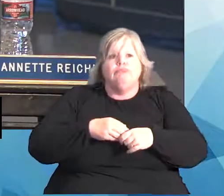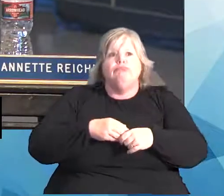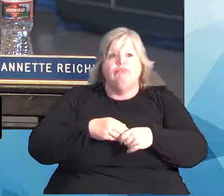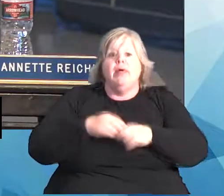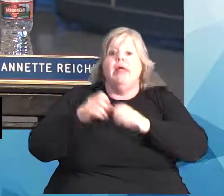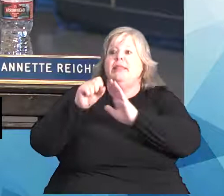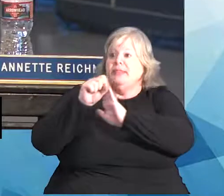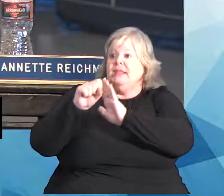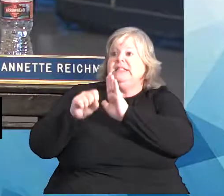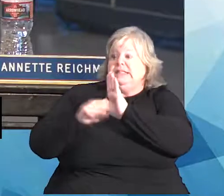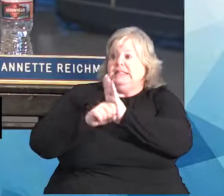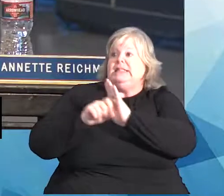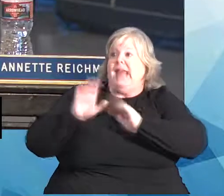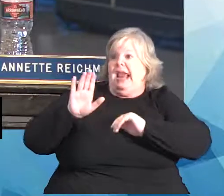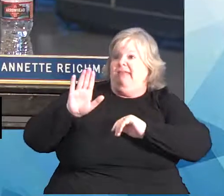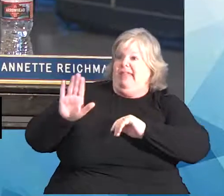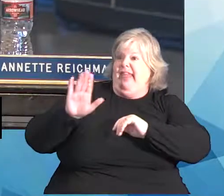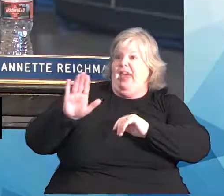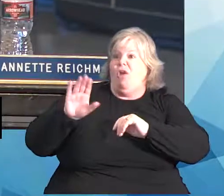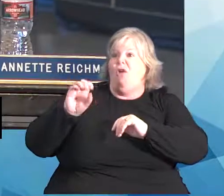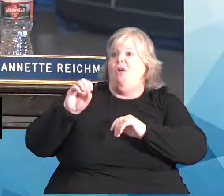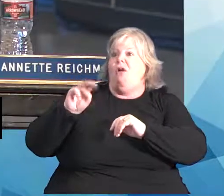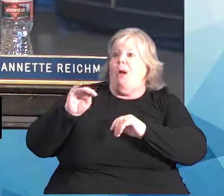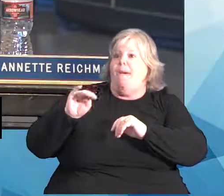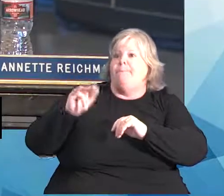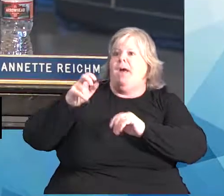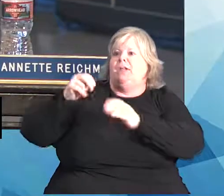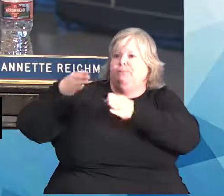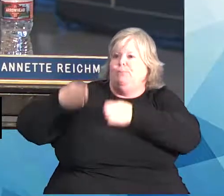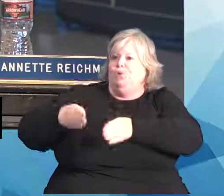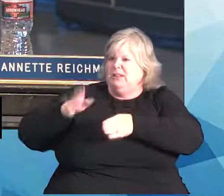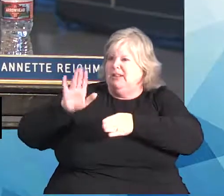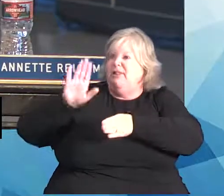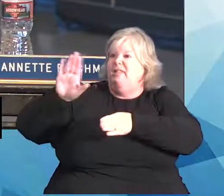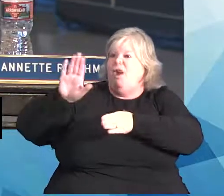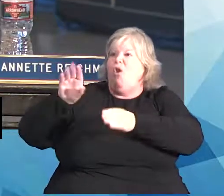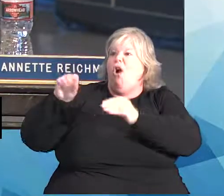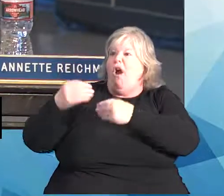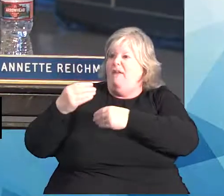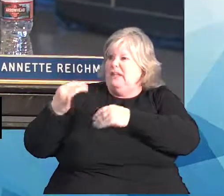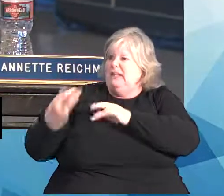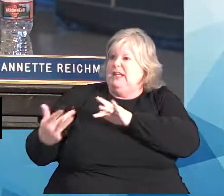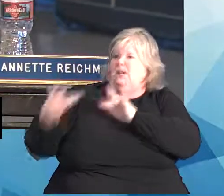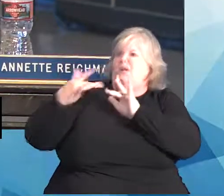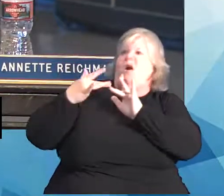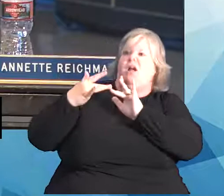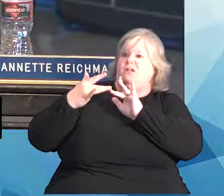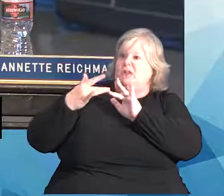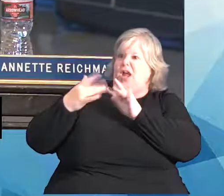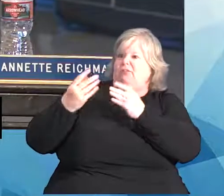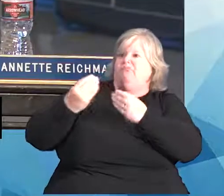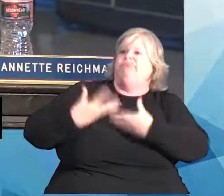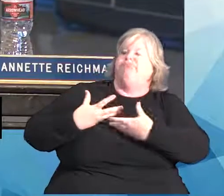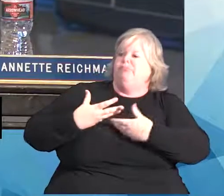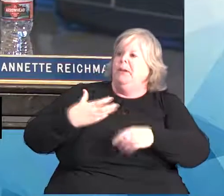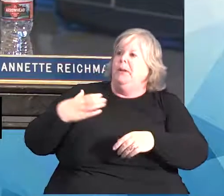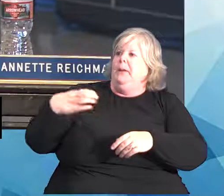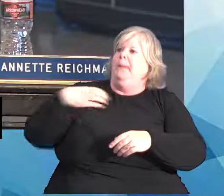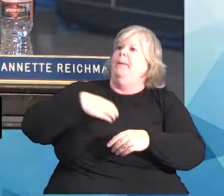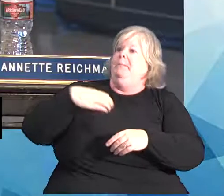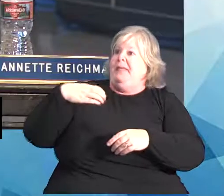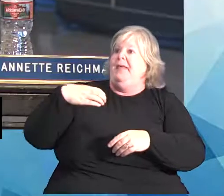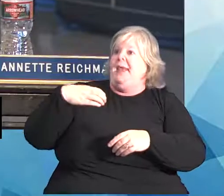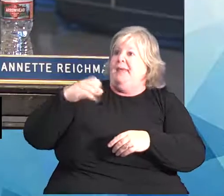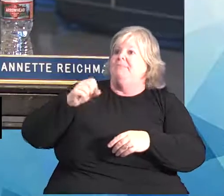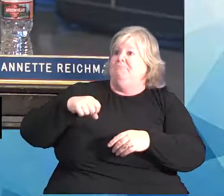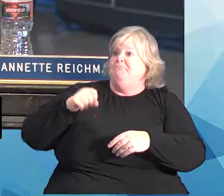state ombudsman office contact us with a complaint, and